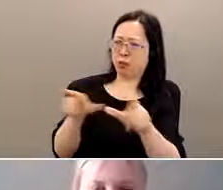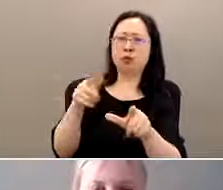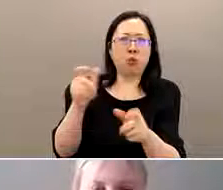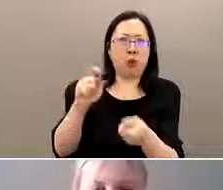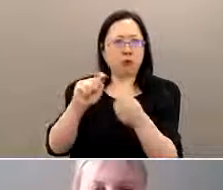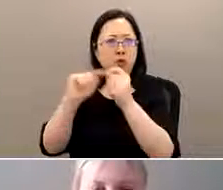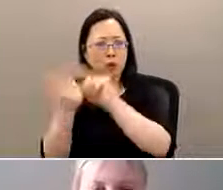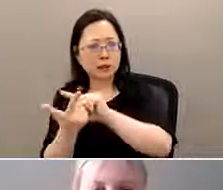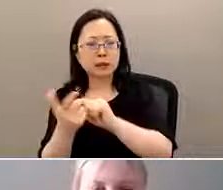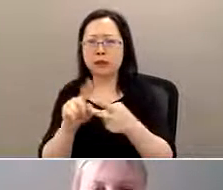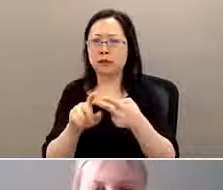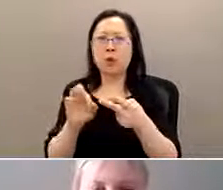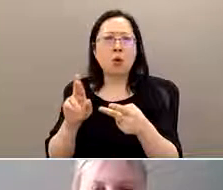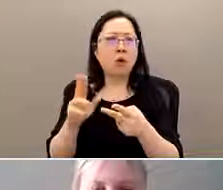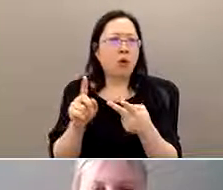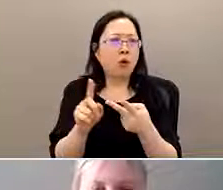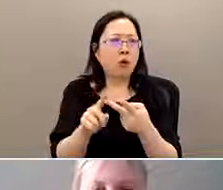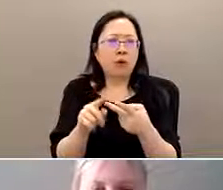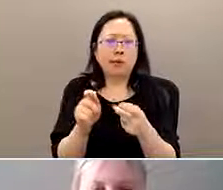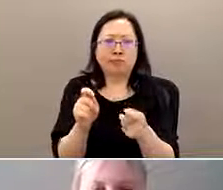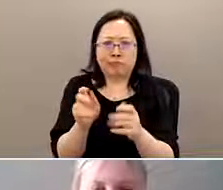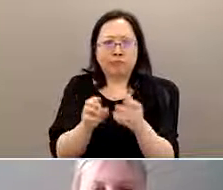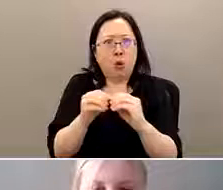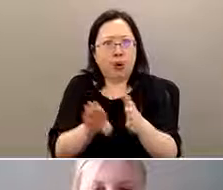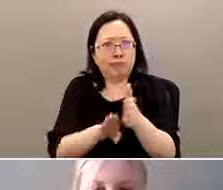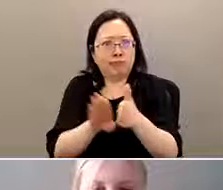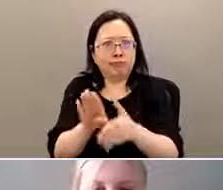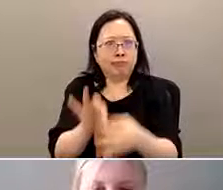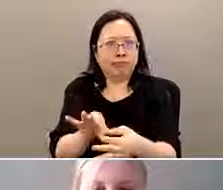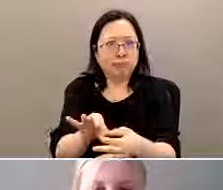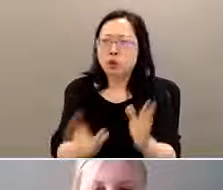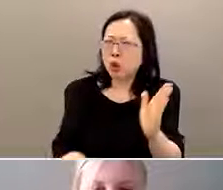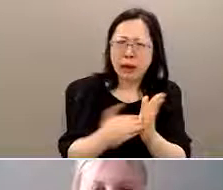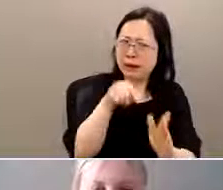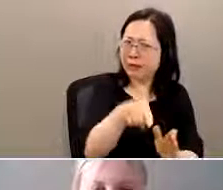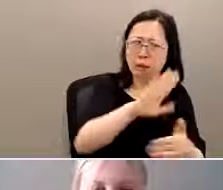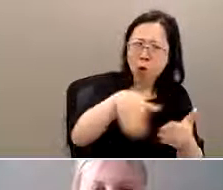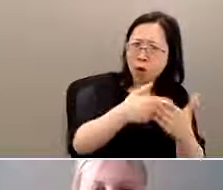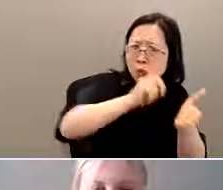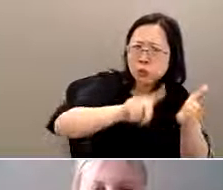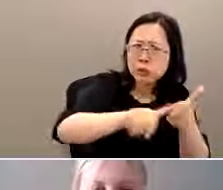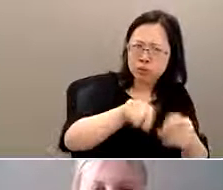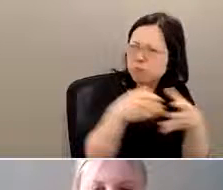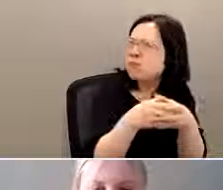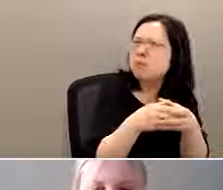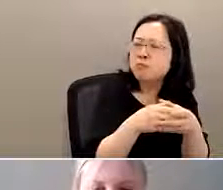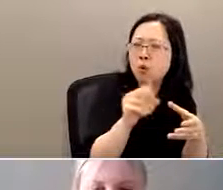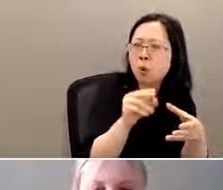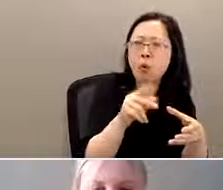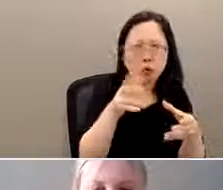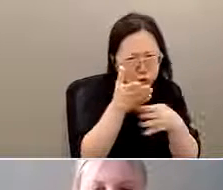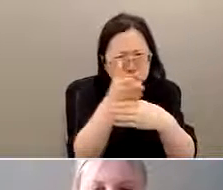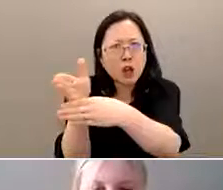the whole idea is all this research was done not to hoard it, but to actually share so that